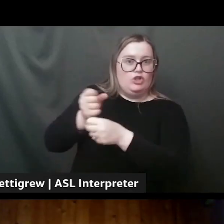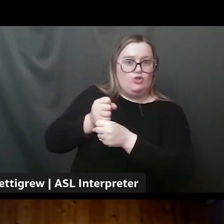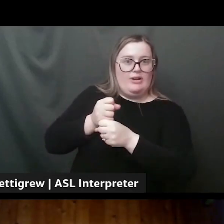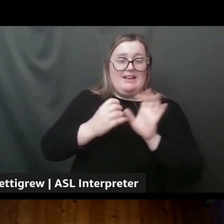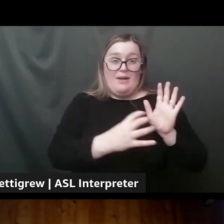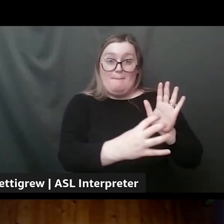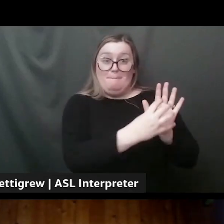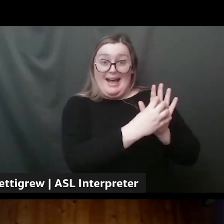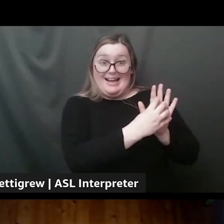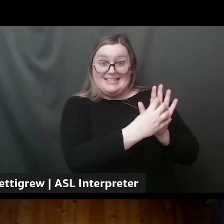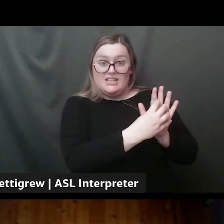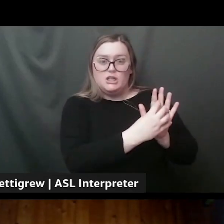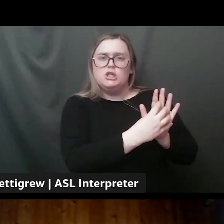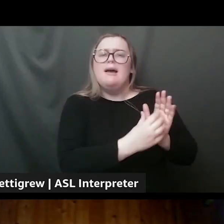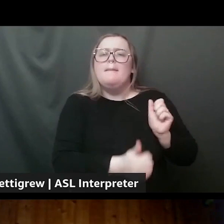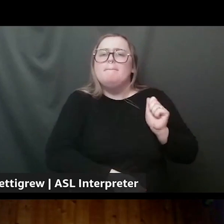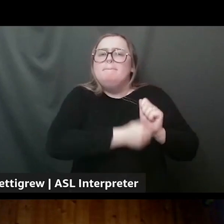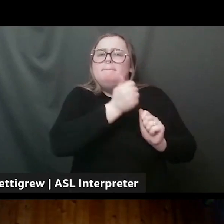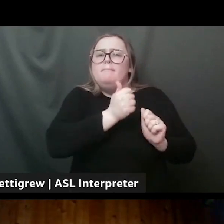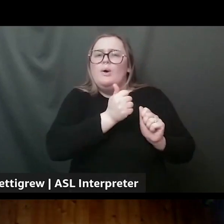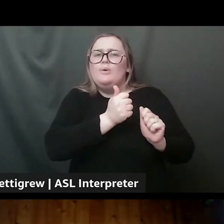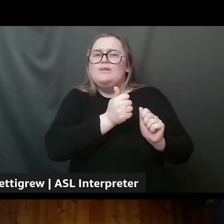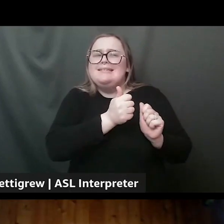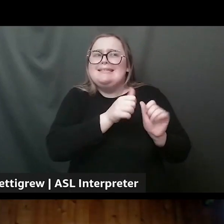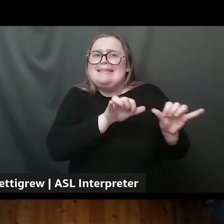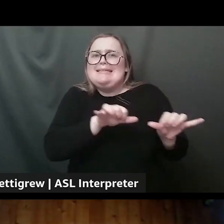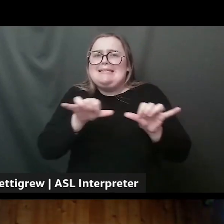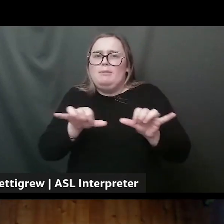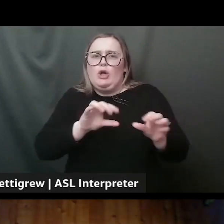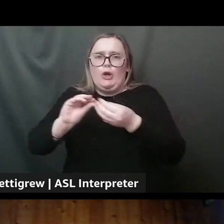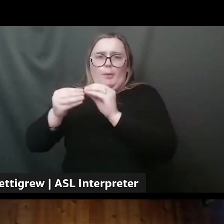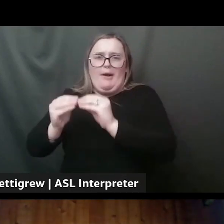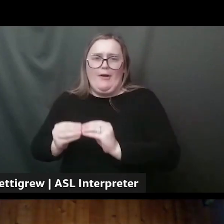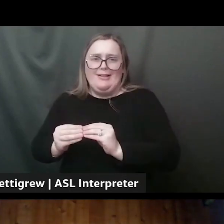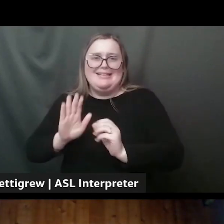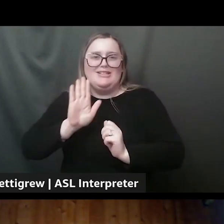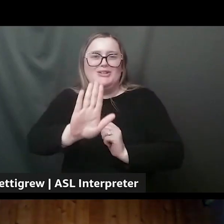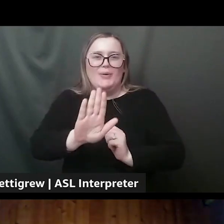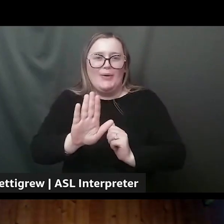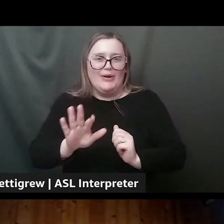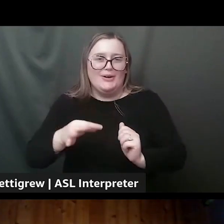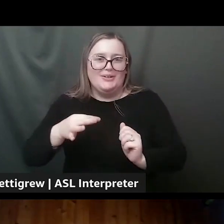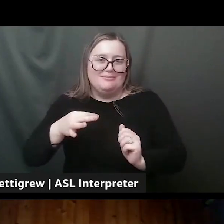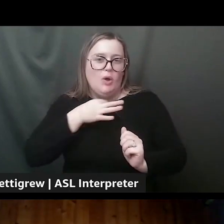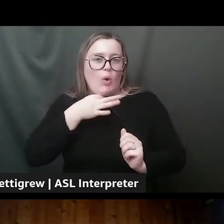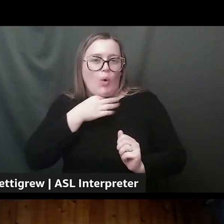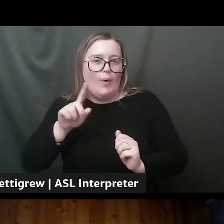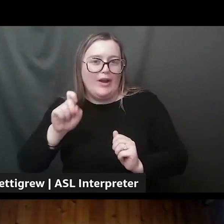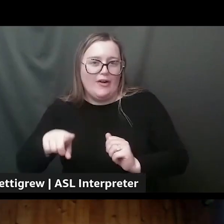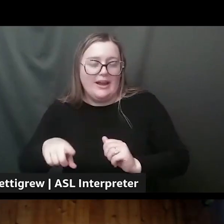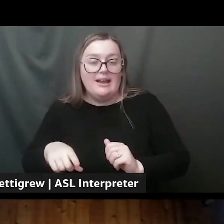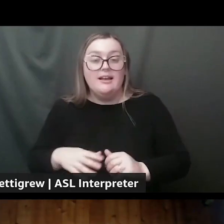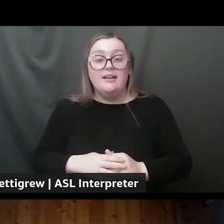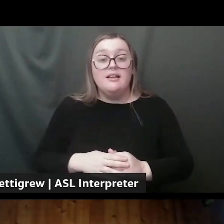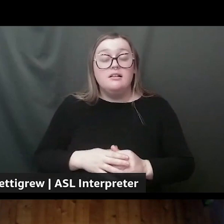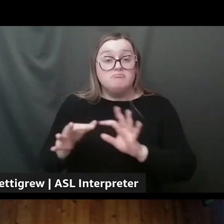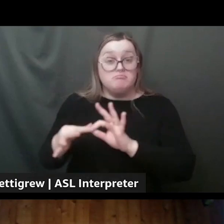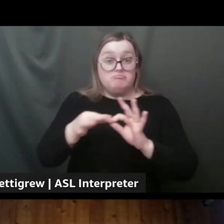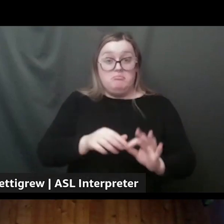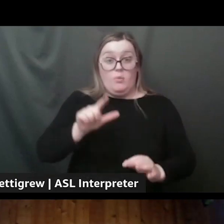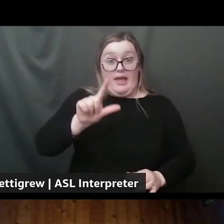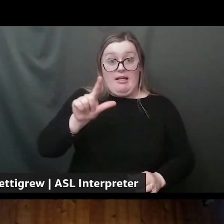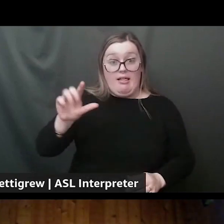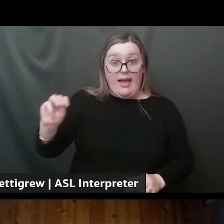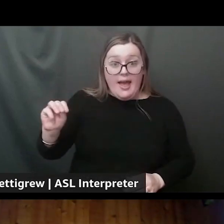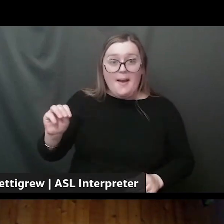is most numerically similar to your search query. And when you tie those together with large language models, you're able to take